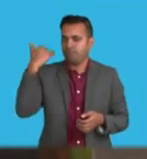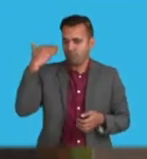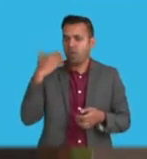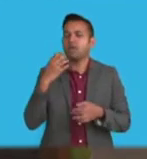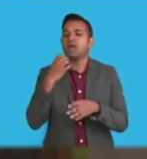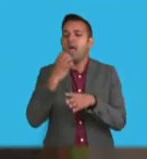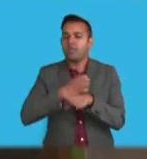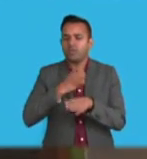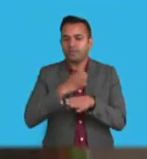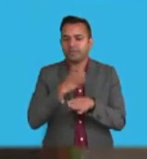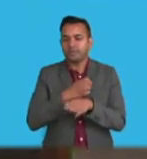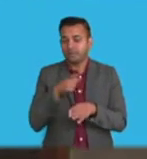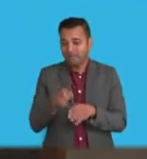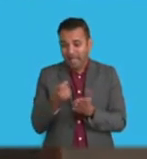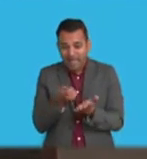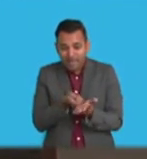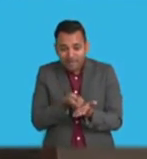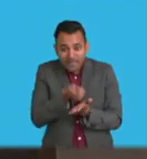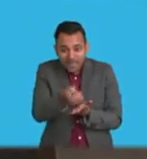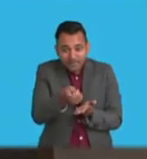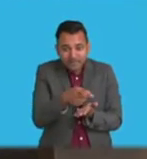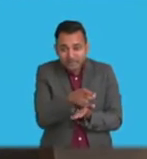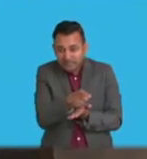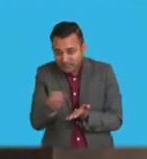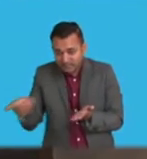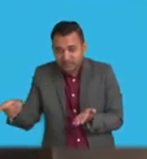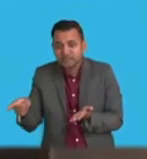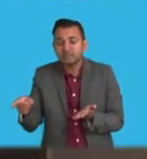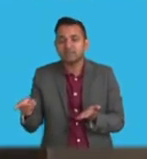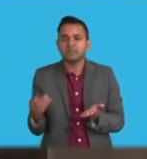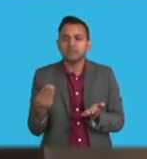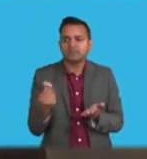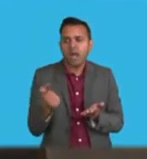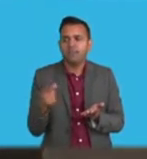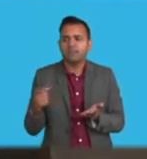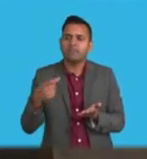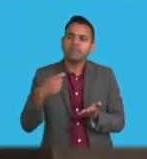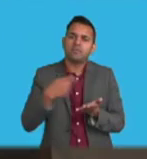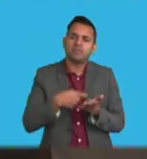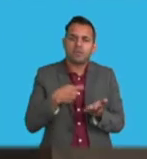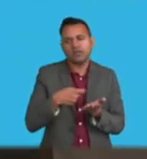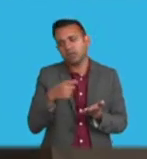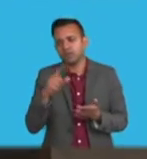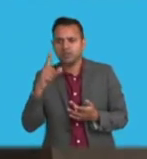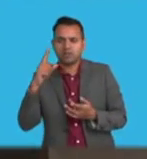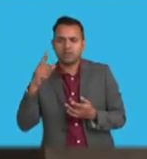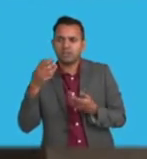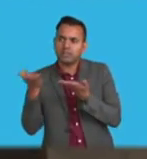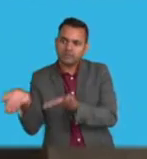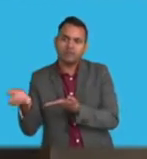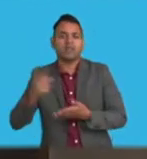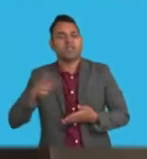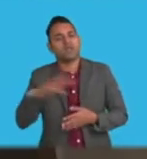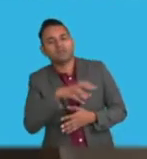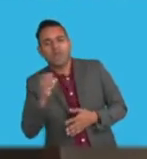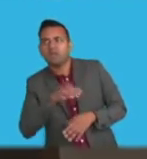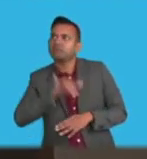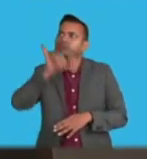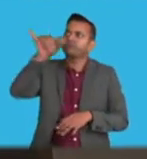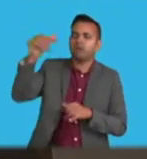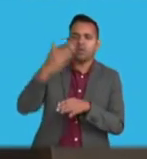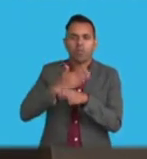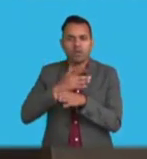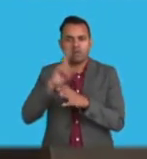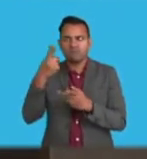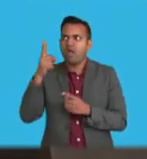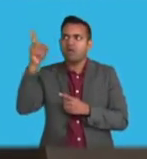with us. They take Fijian workers overseas, and sometimes these workers are abandoned there. Then government has had to go and try to rescue